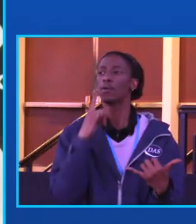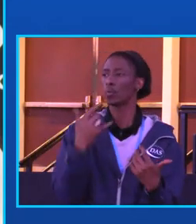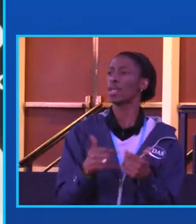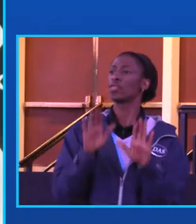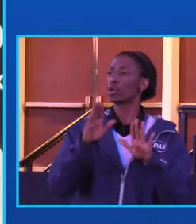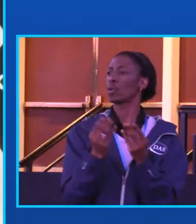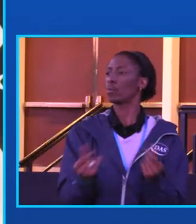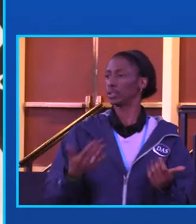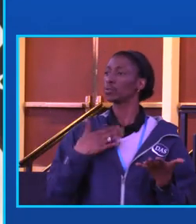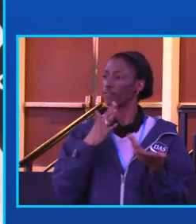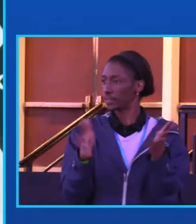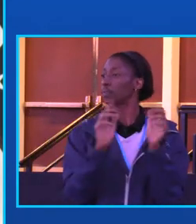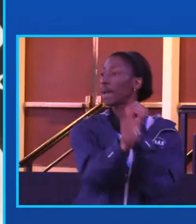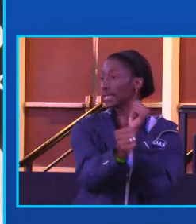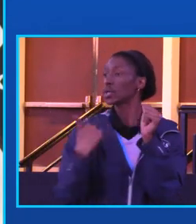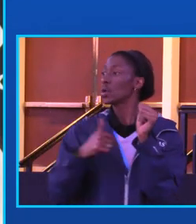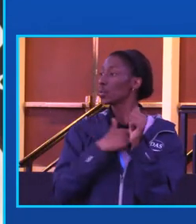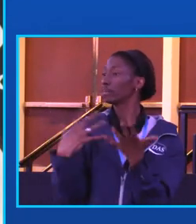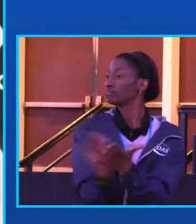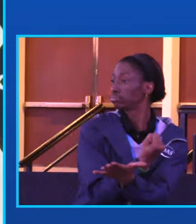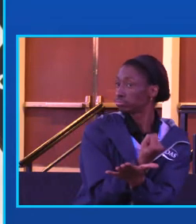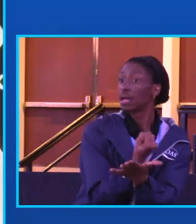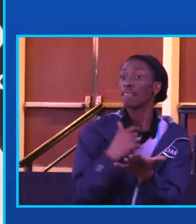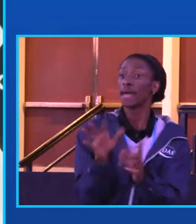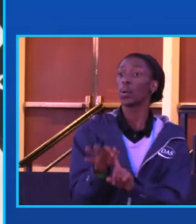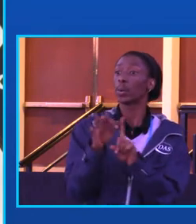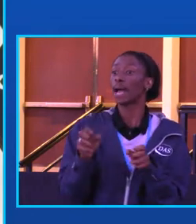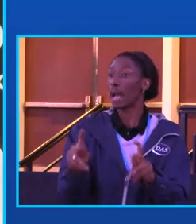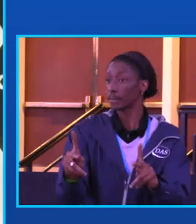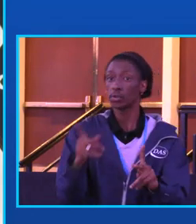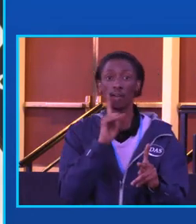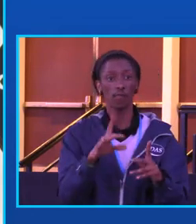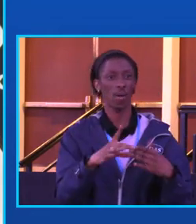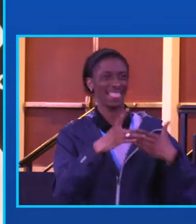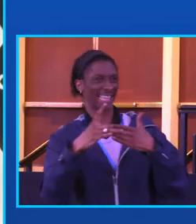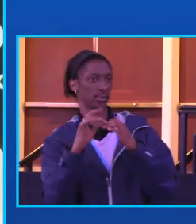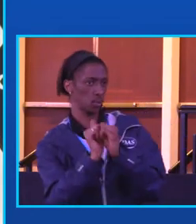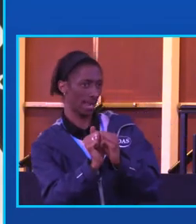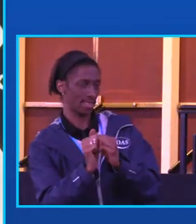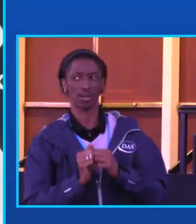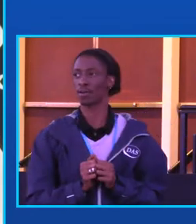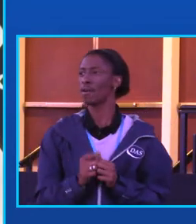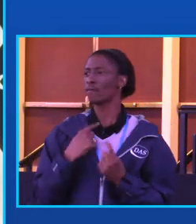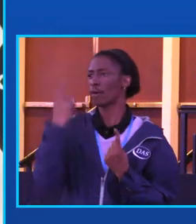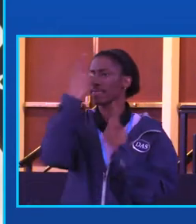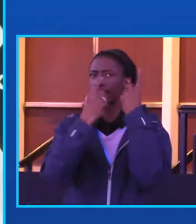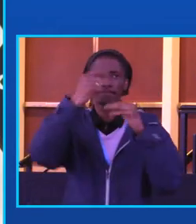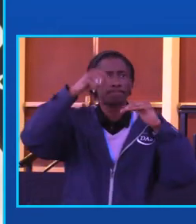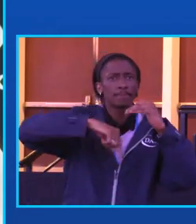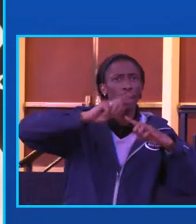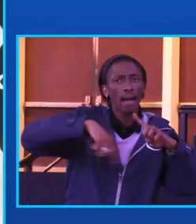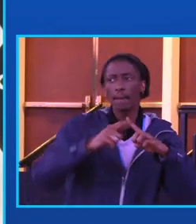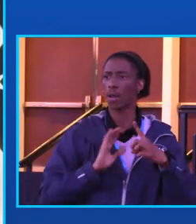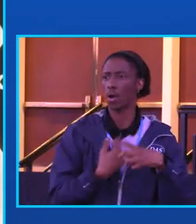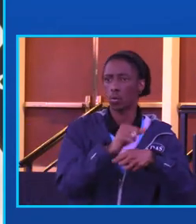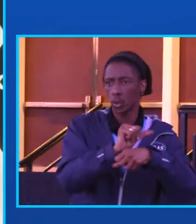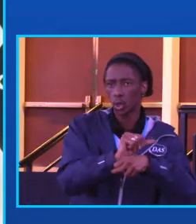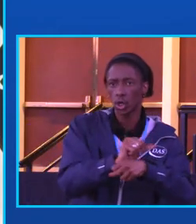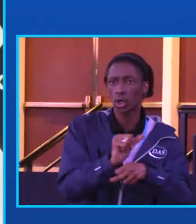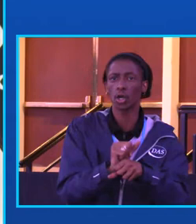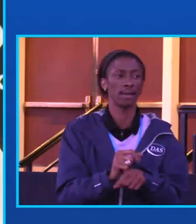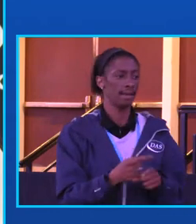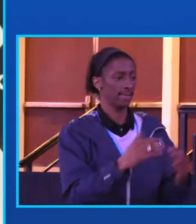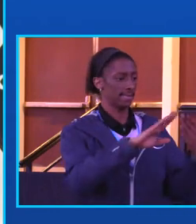resolutions that were passed. We're taking advantage of the unique opportunity to lead together, to think critically about our work at the